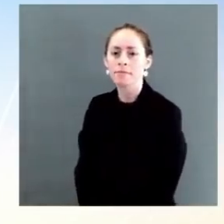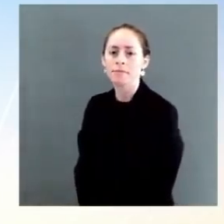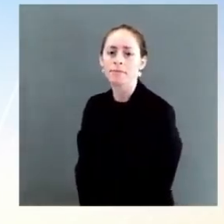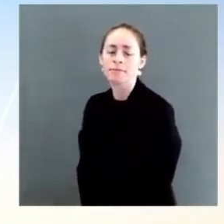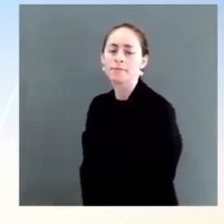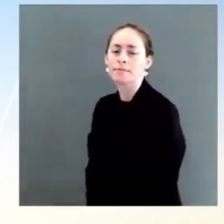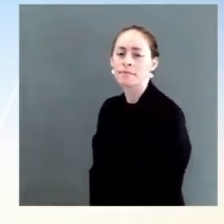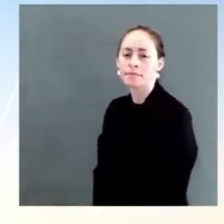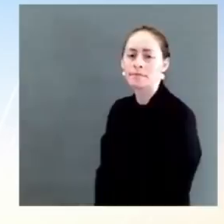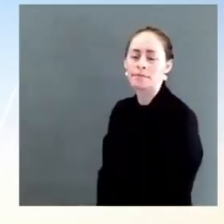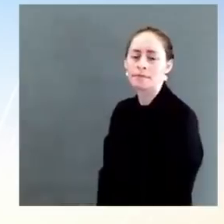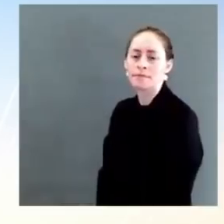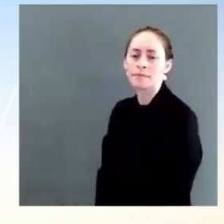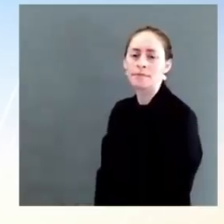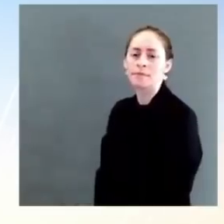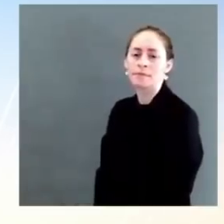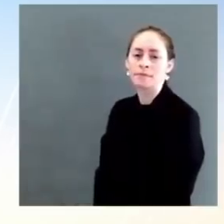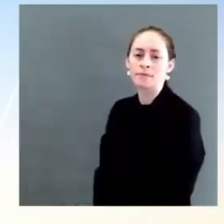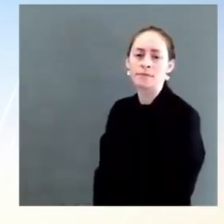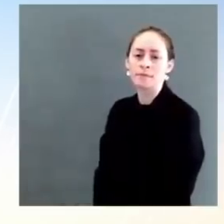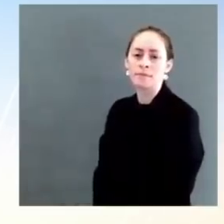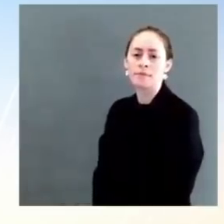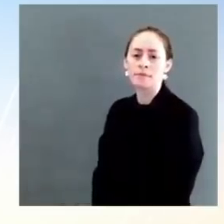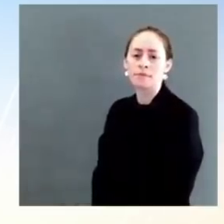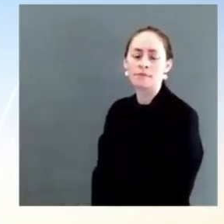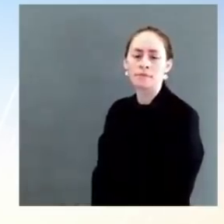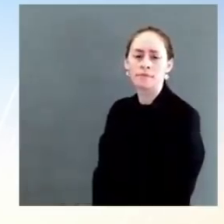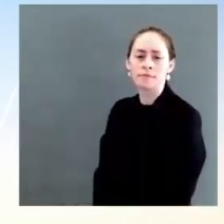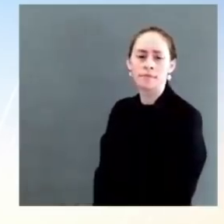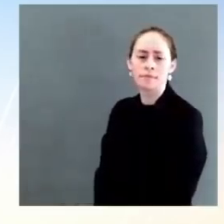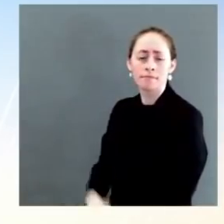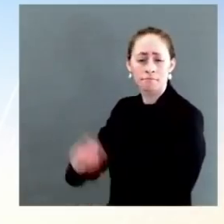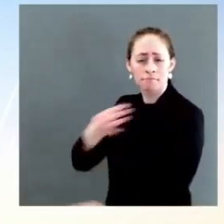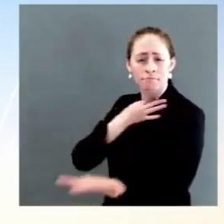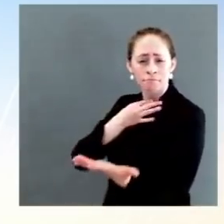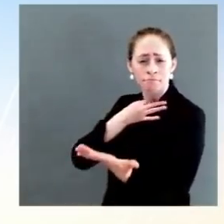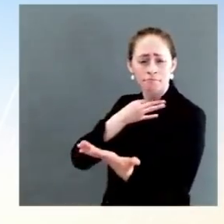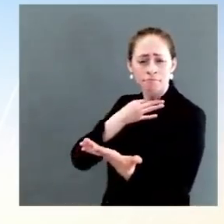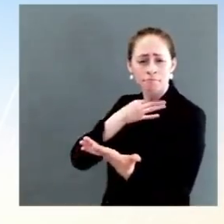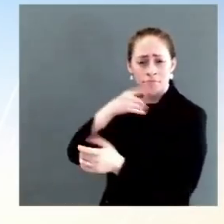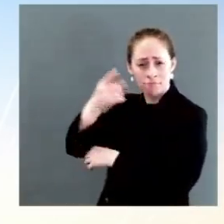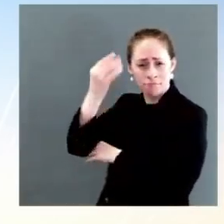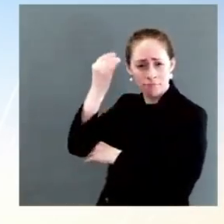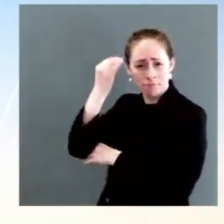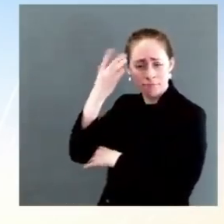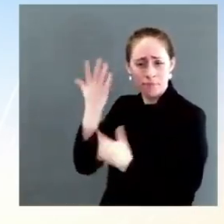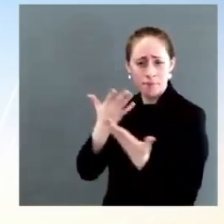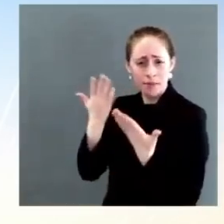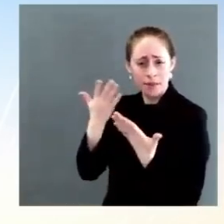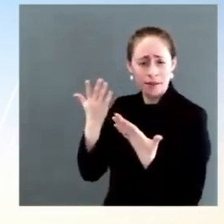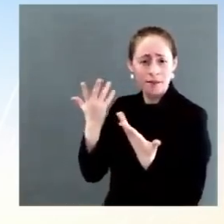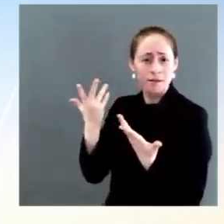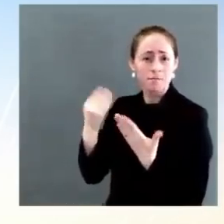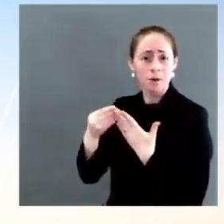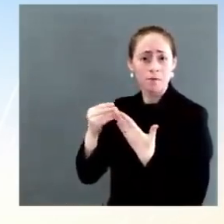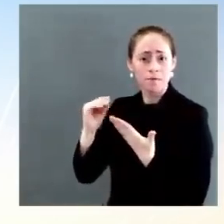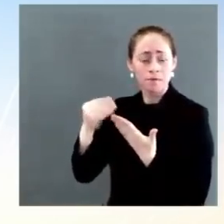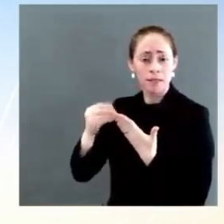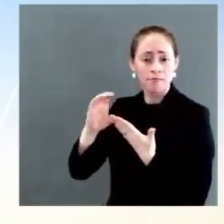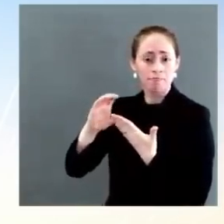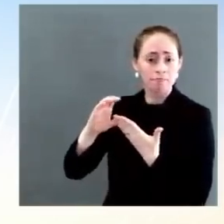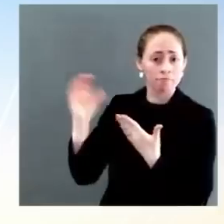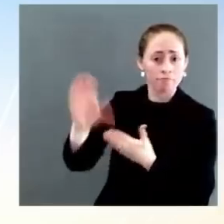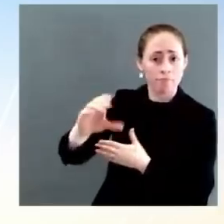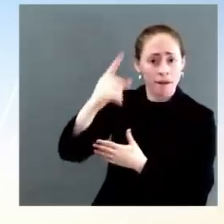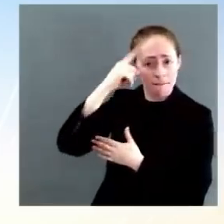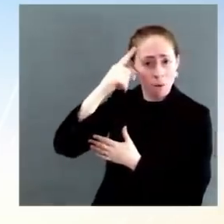thinks might be necessary? Not at this moment do we think so, but we have ongoing conversations with Congress just to make sure we keep